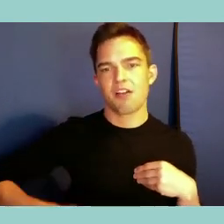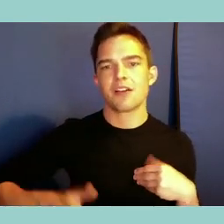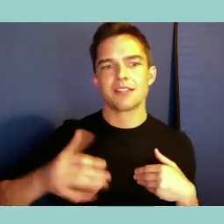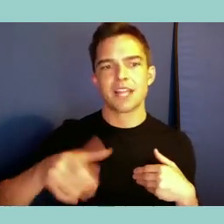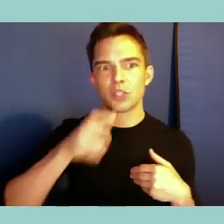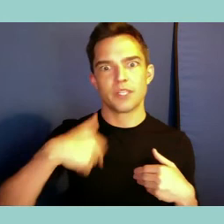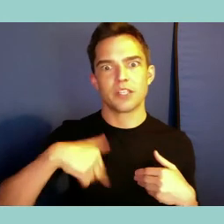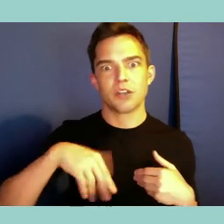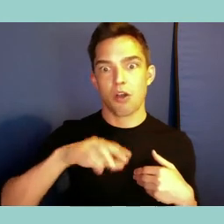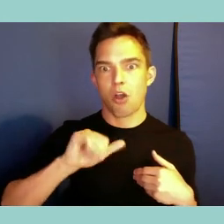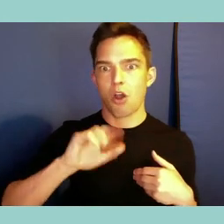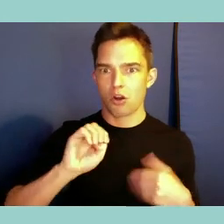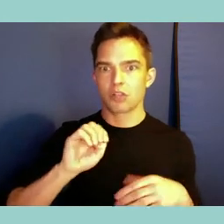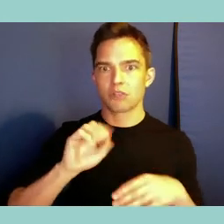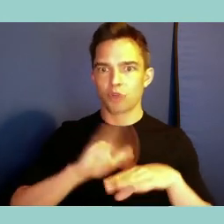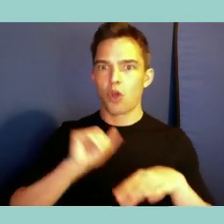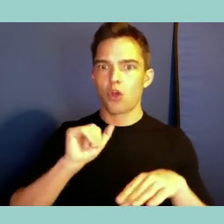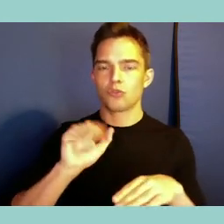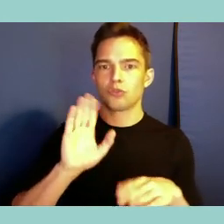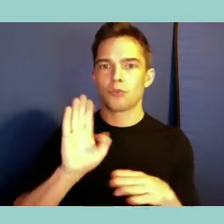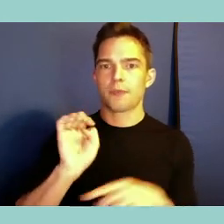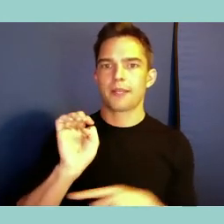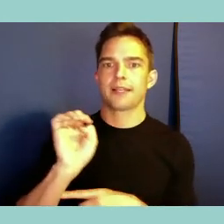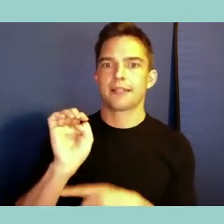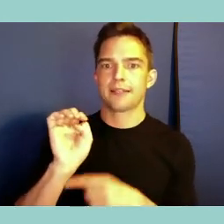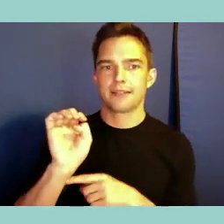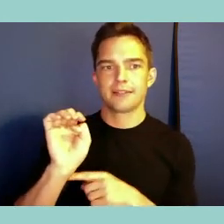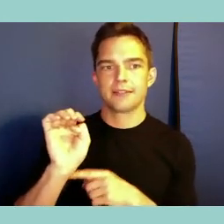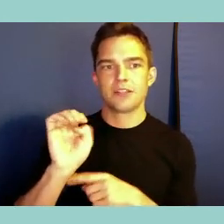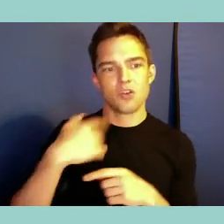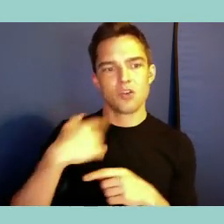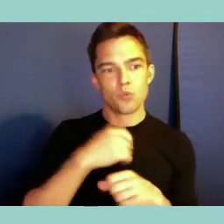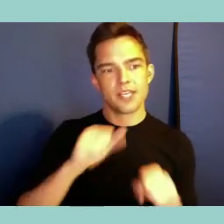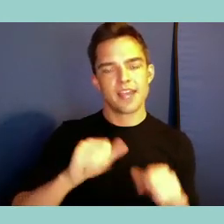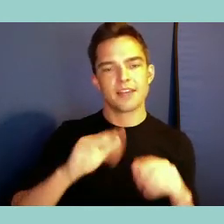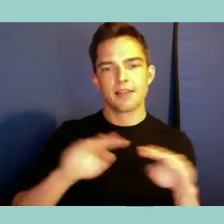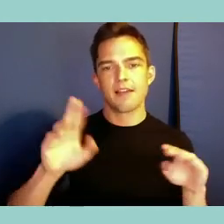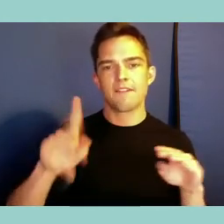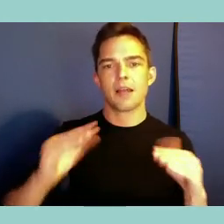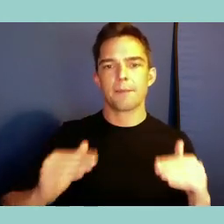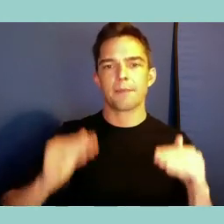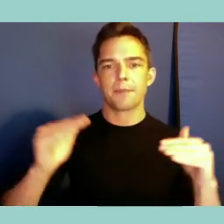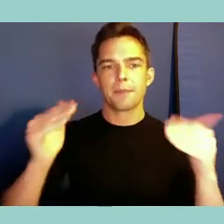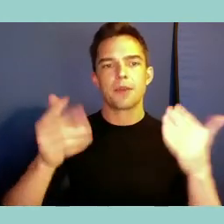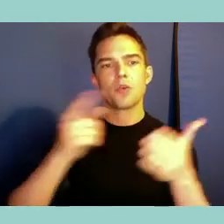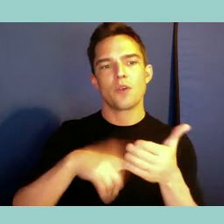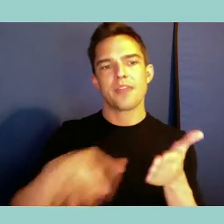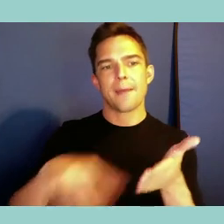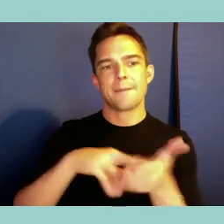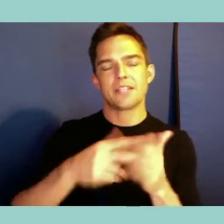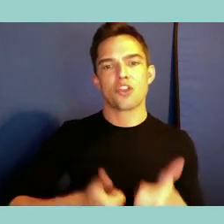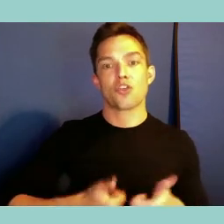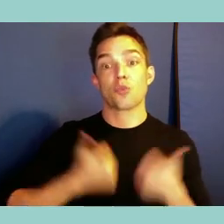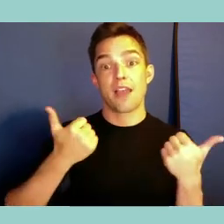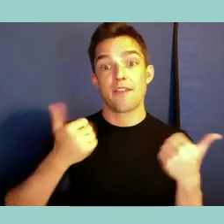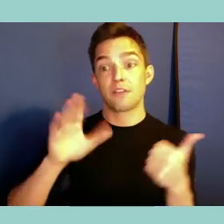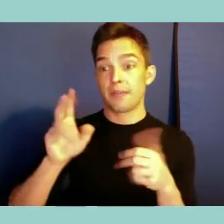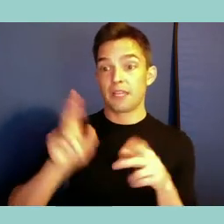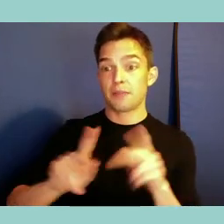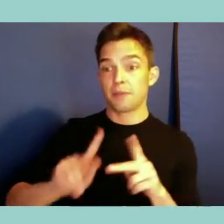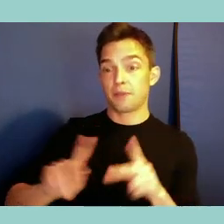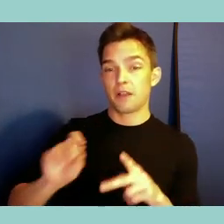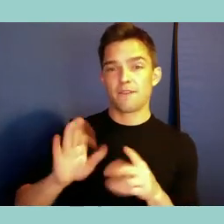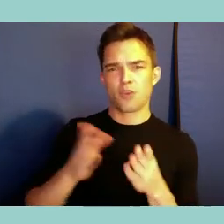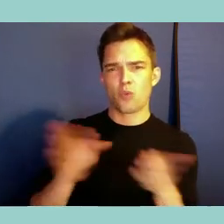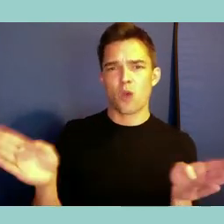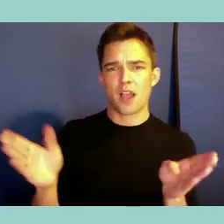is who we are called to be. We can do this. We can level up in what it means to thrive, to be the people of the